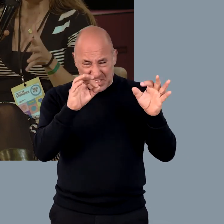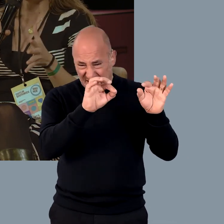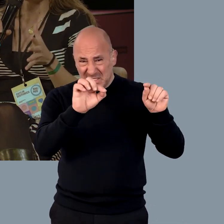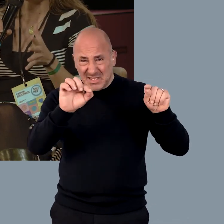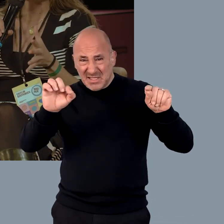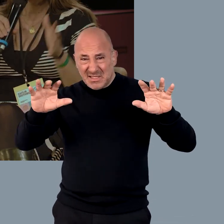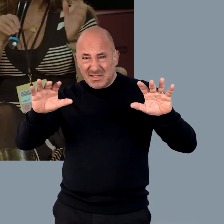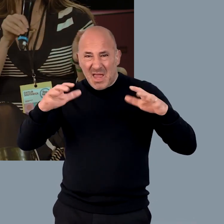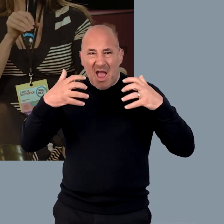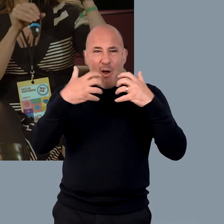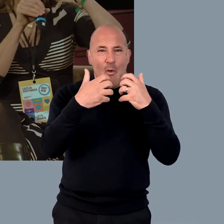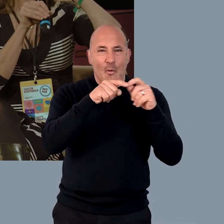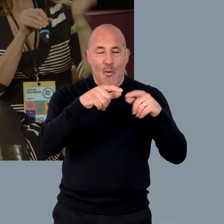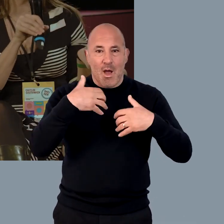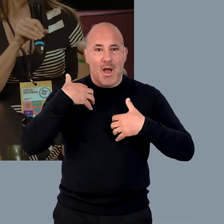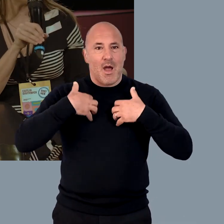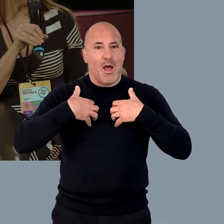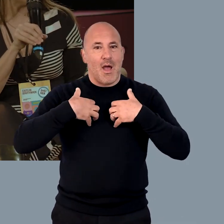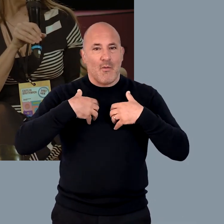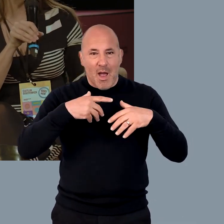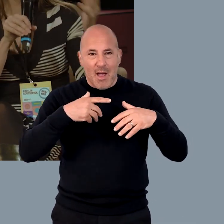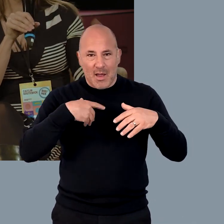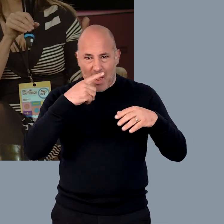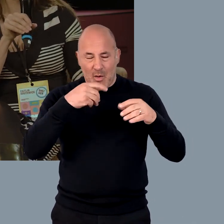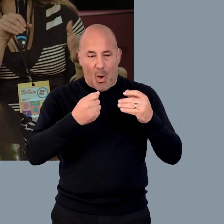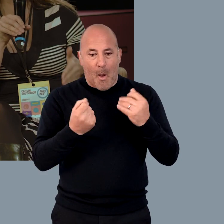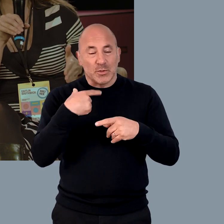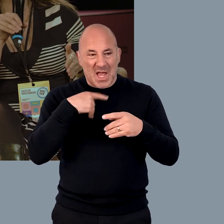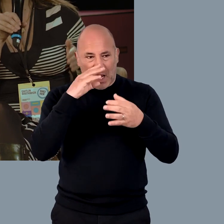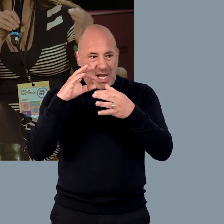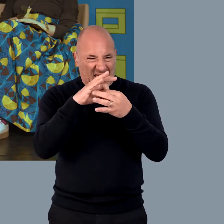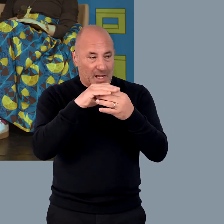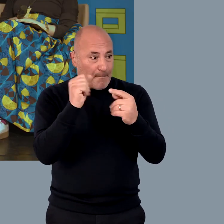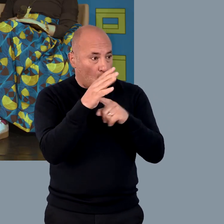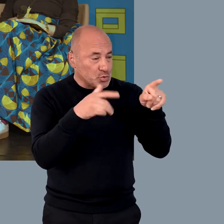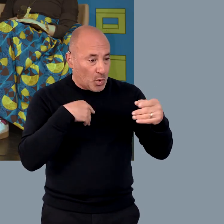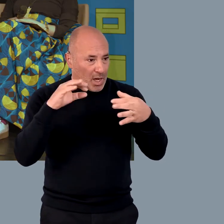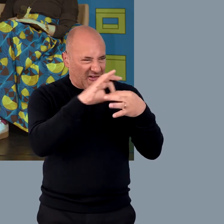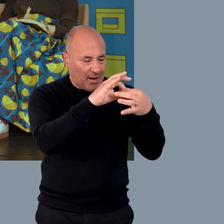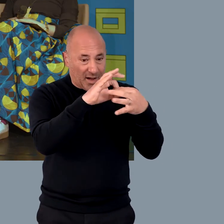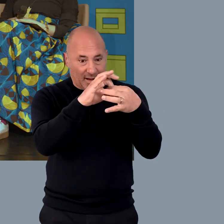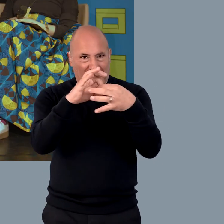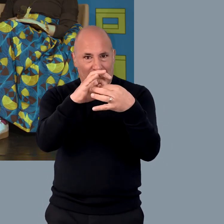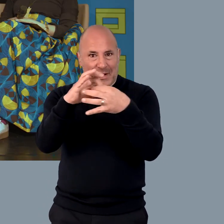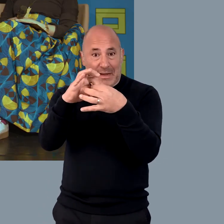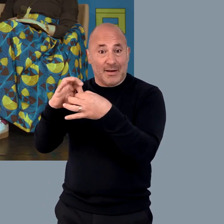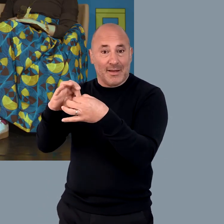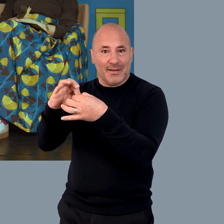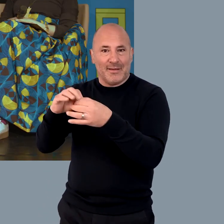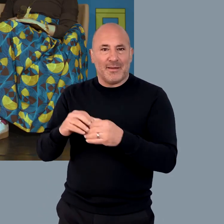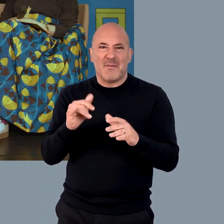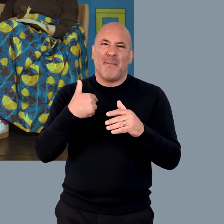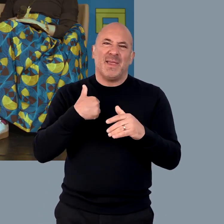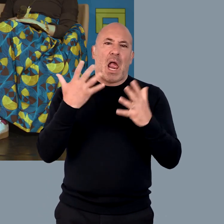different components to it, but in a way that is so exciting because it gives you the opportunity to connect with someone else about what matters